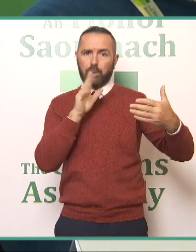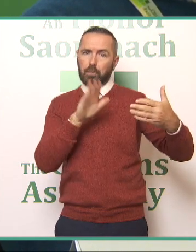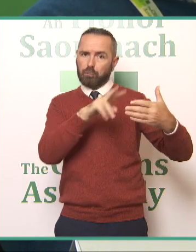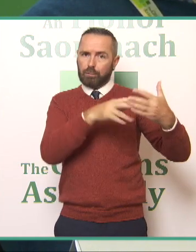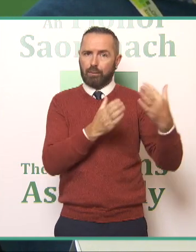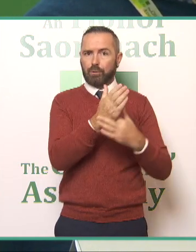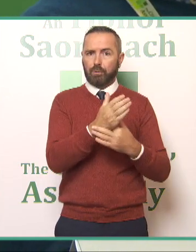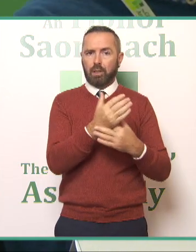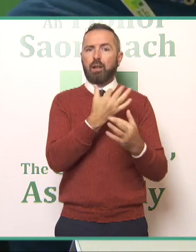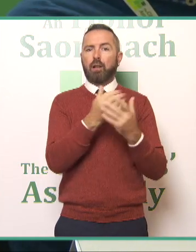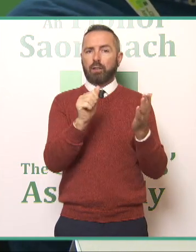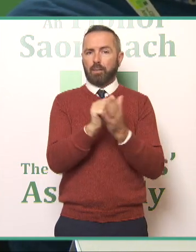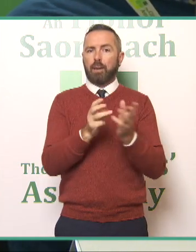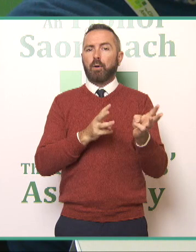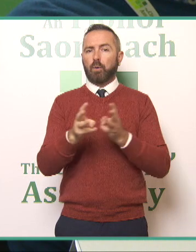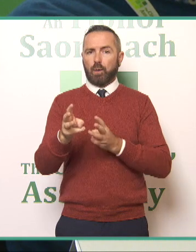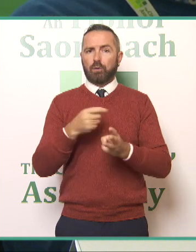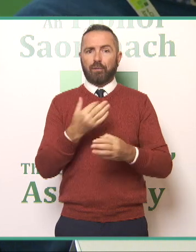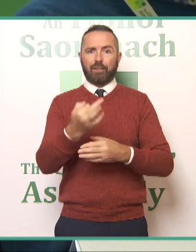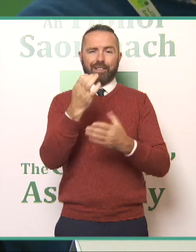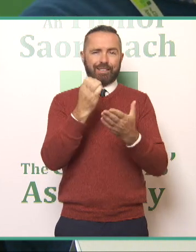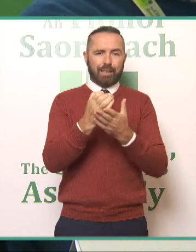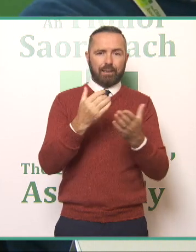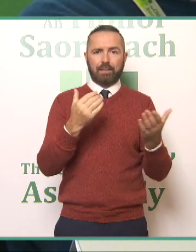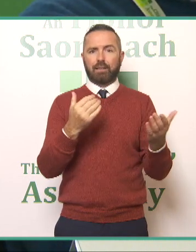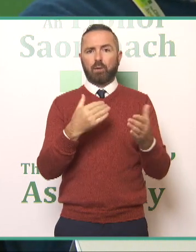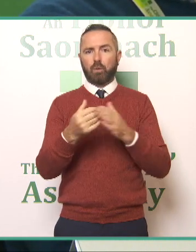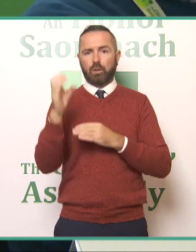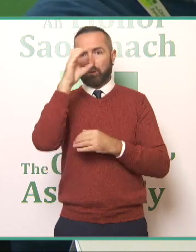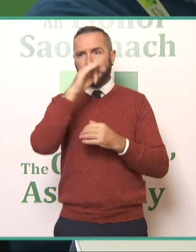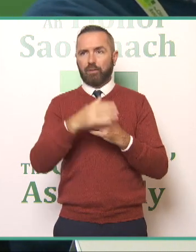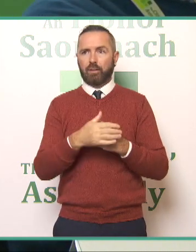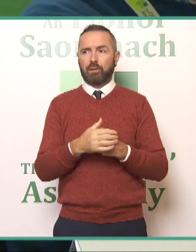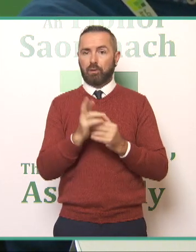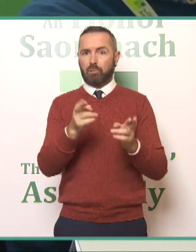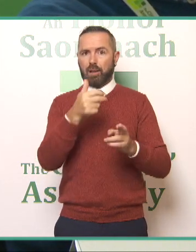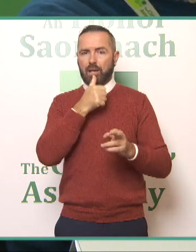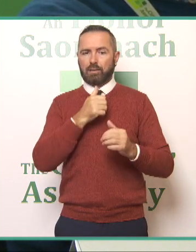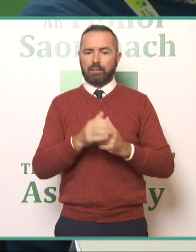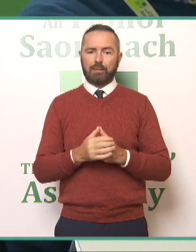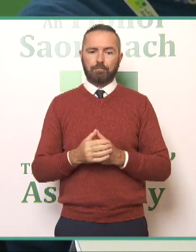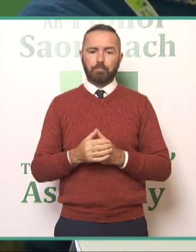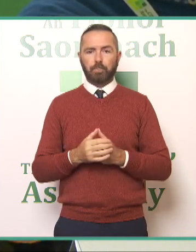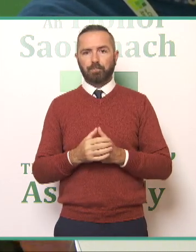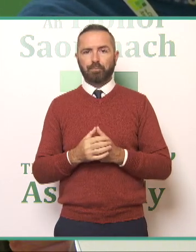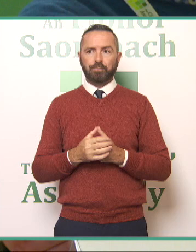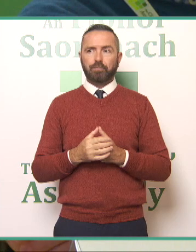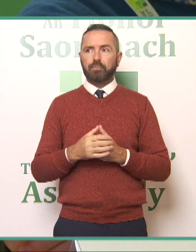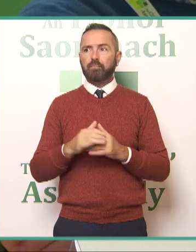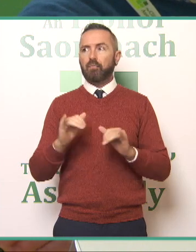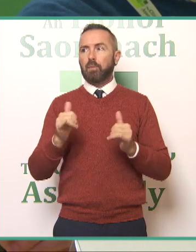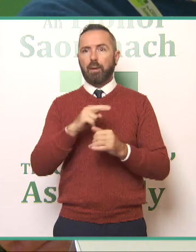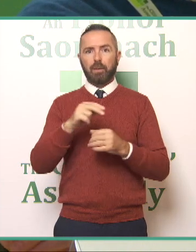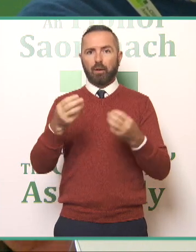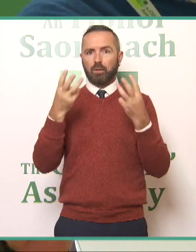an awful lot of paperwork to find the answers. Now, I know maybe that's not the correct